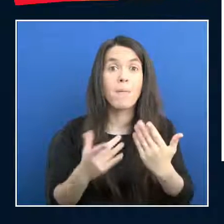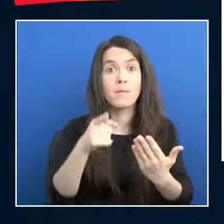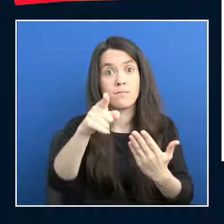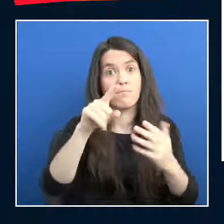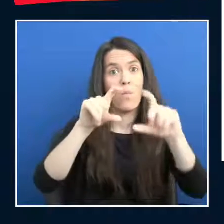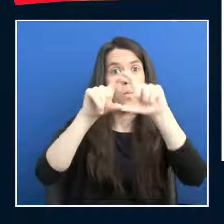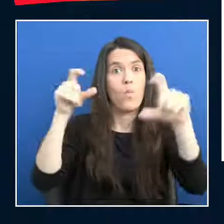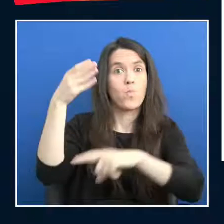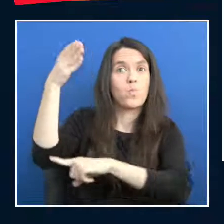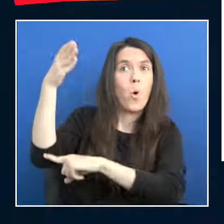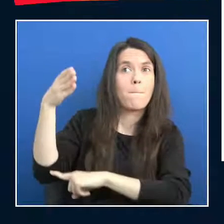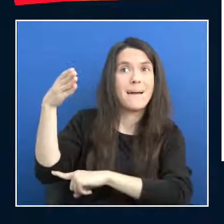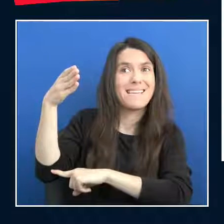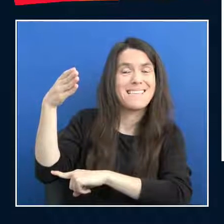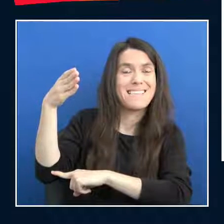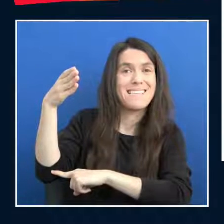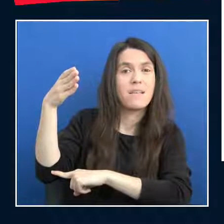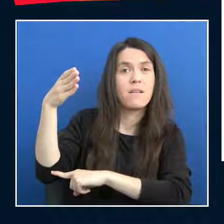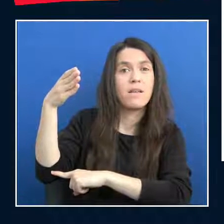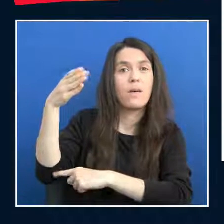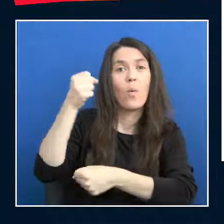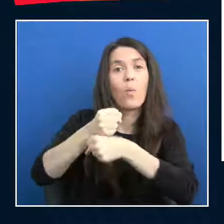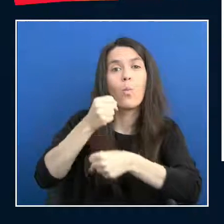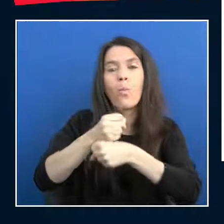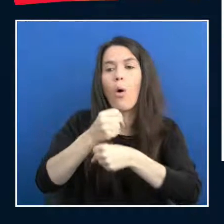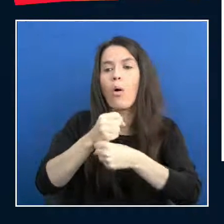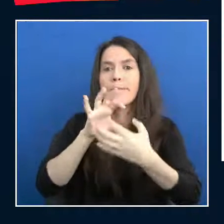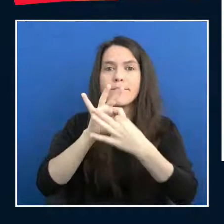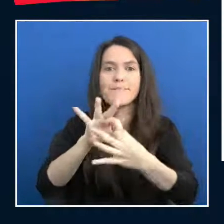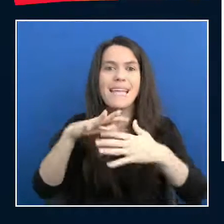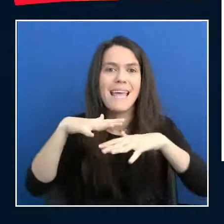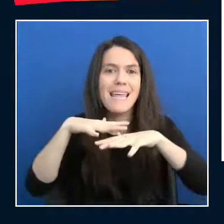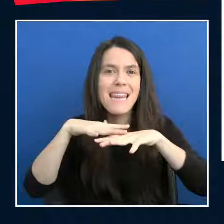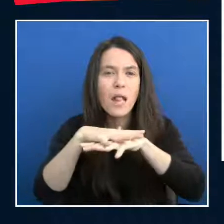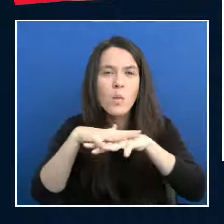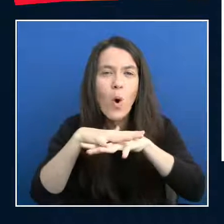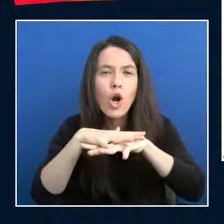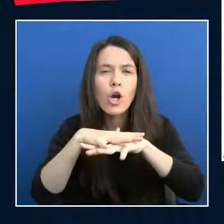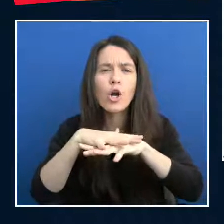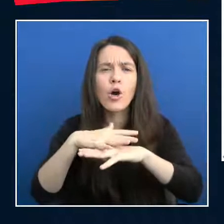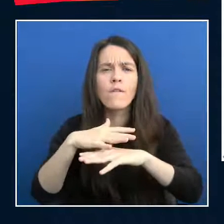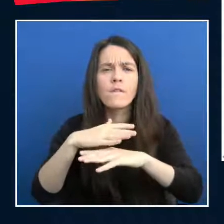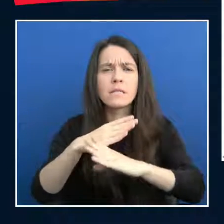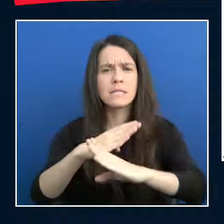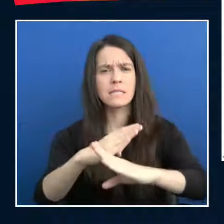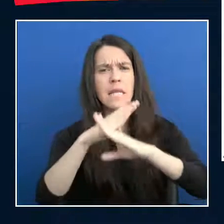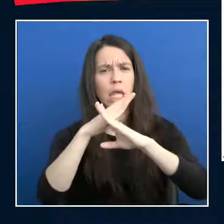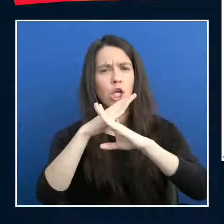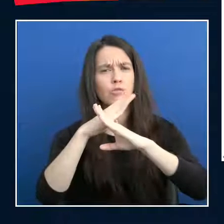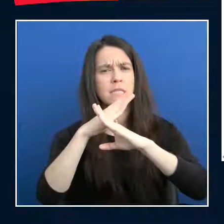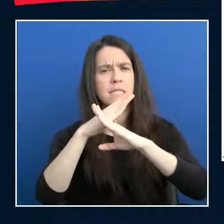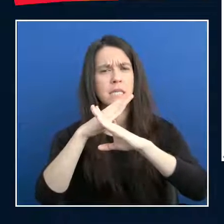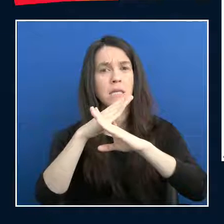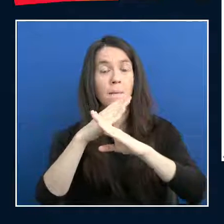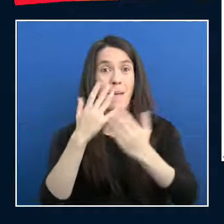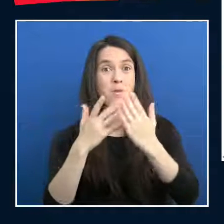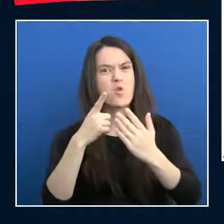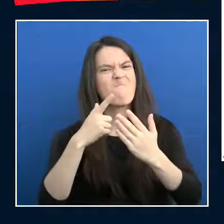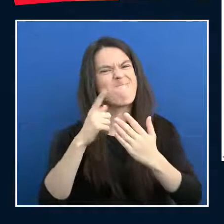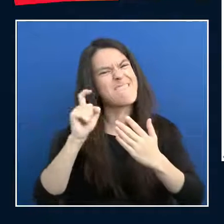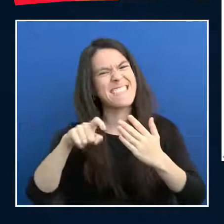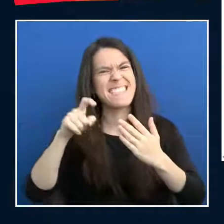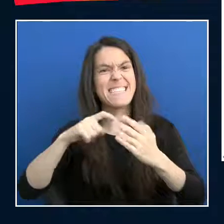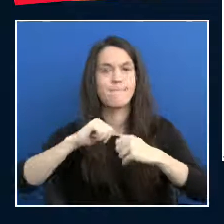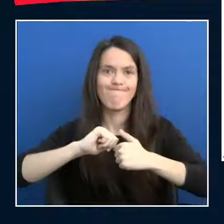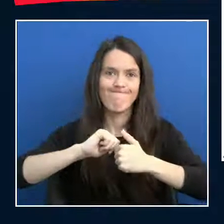on like networking security solutions, you probably need this setup with having guest